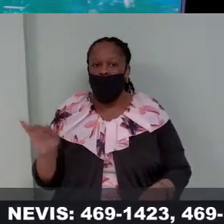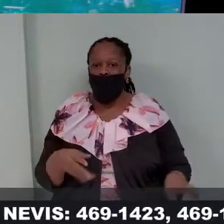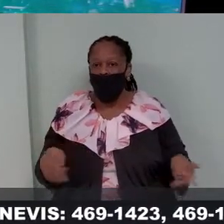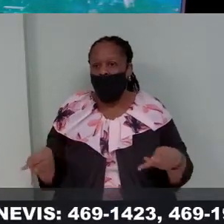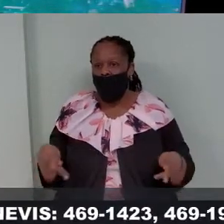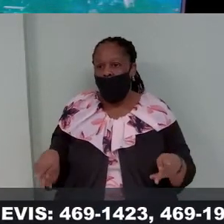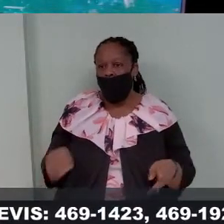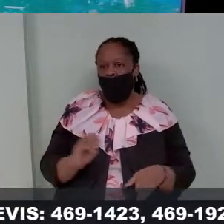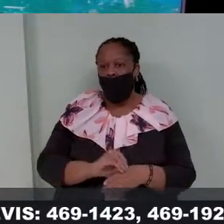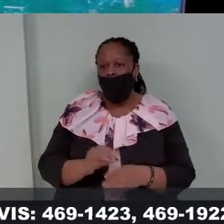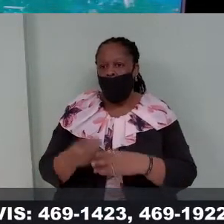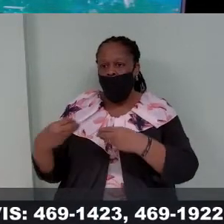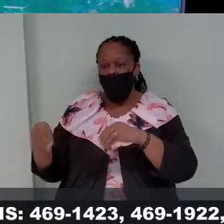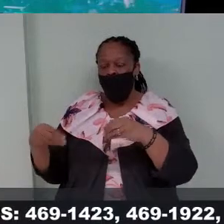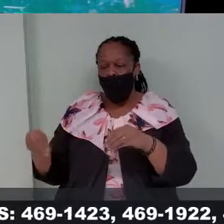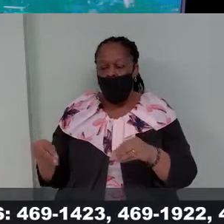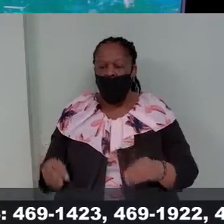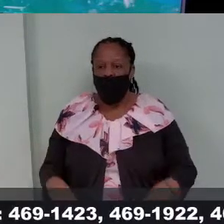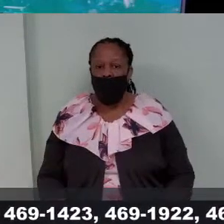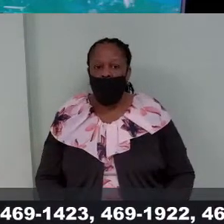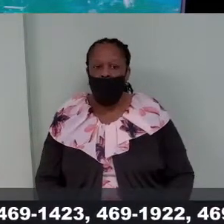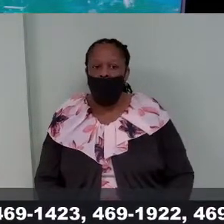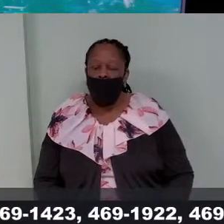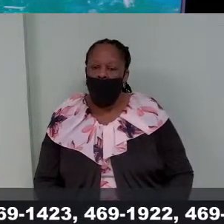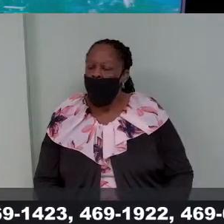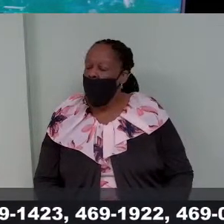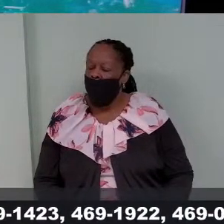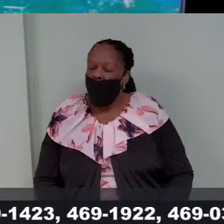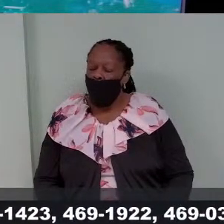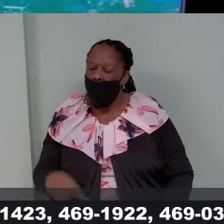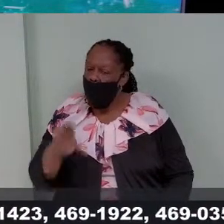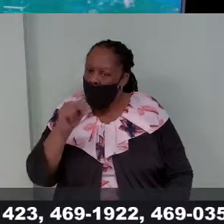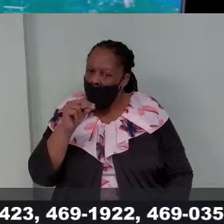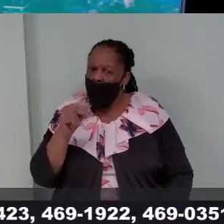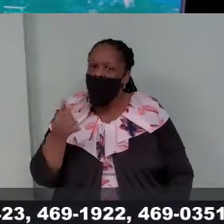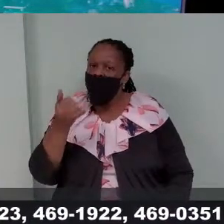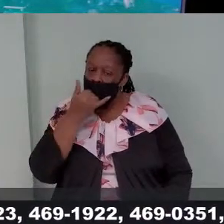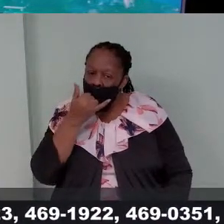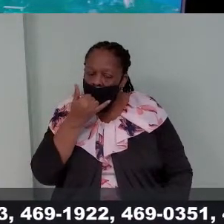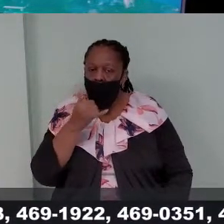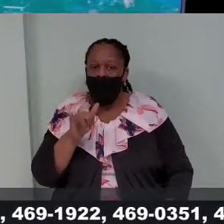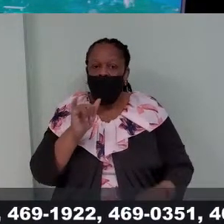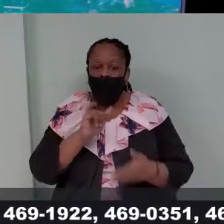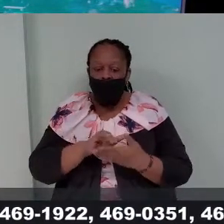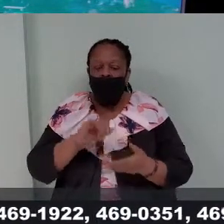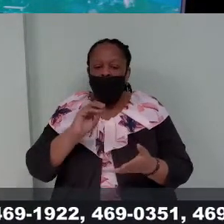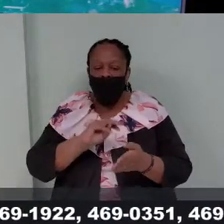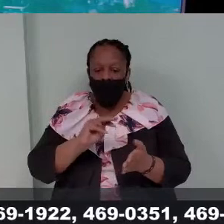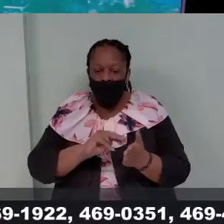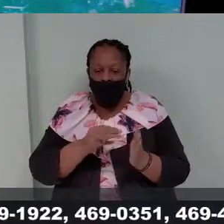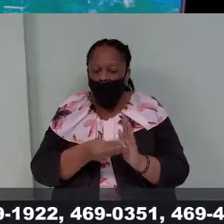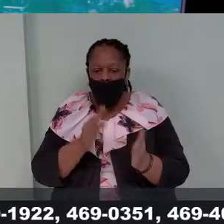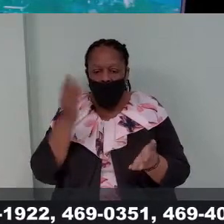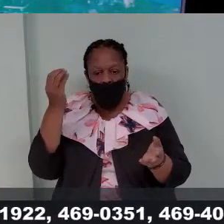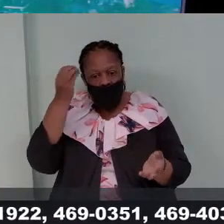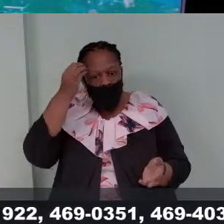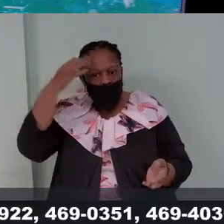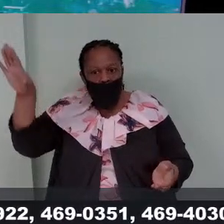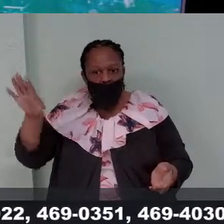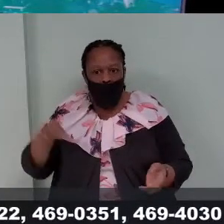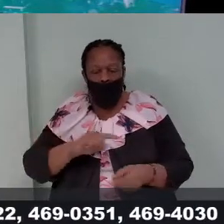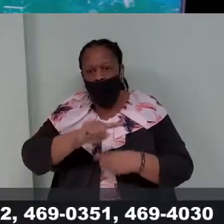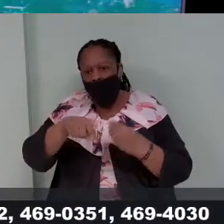can break out of a maximum security institution, there's the same way someone can break out of quarantine. But we're calling upon